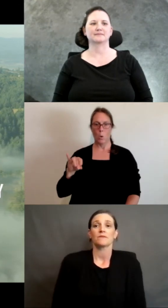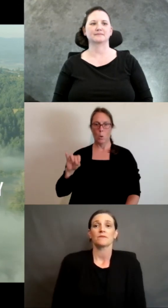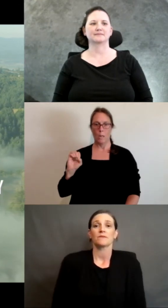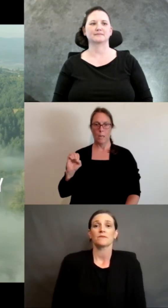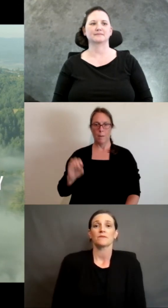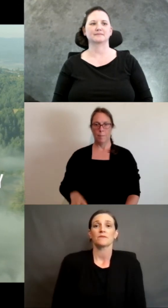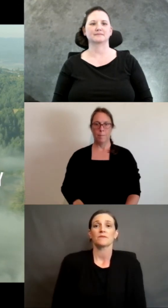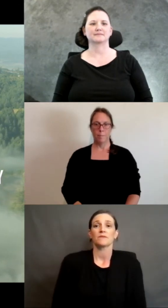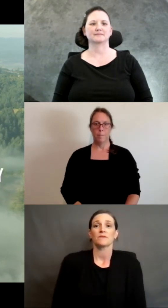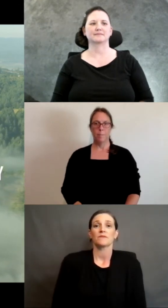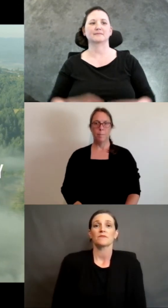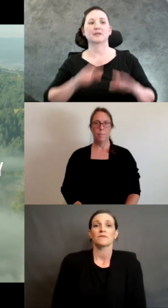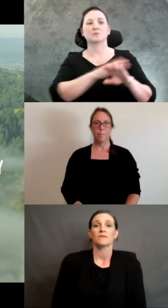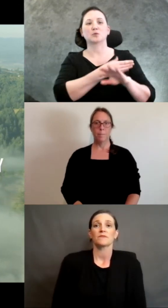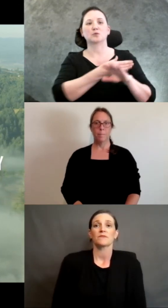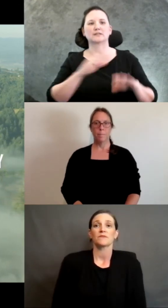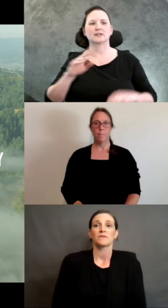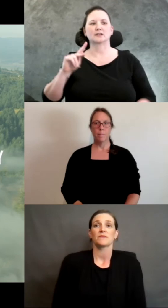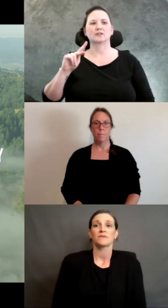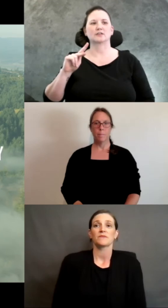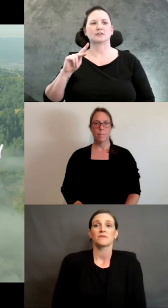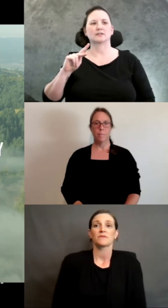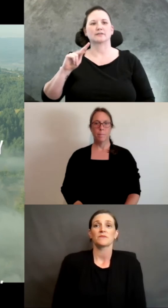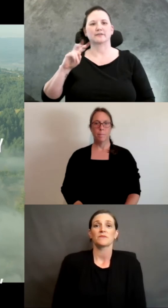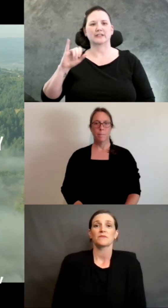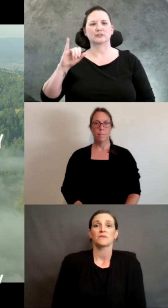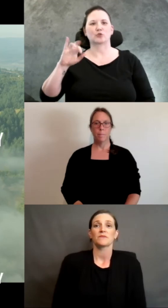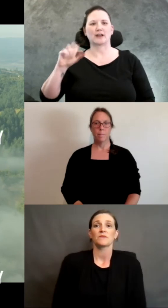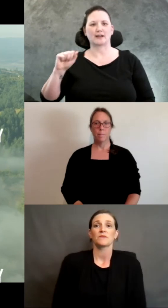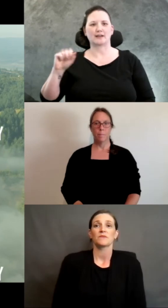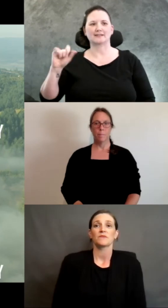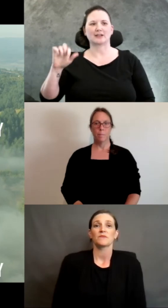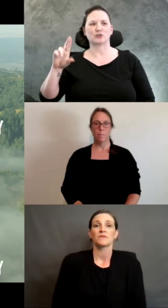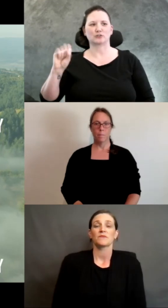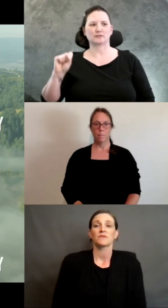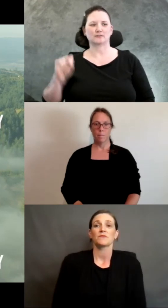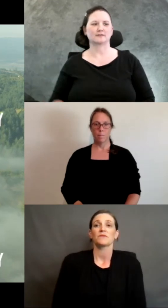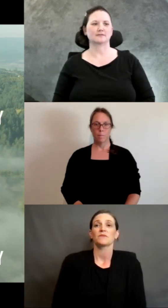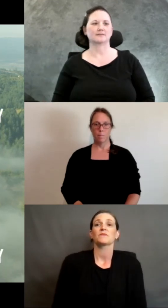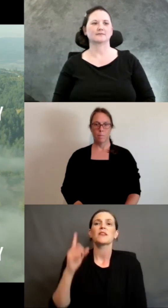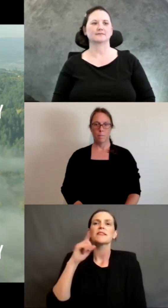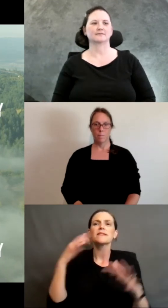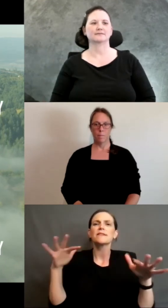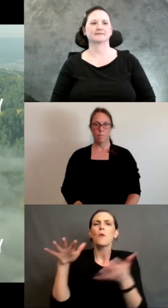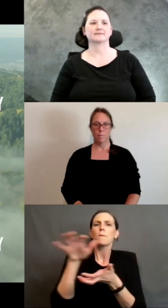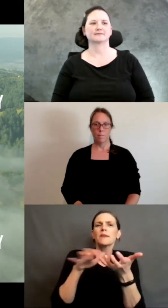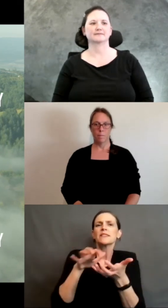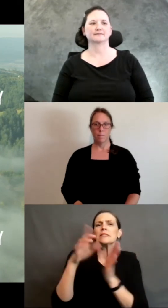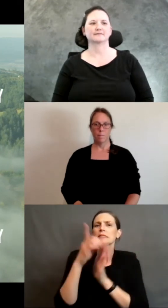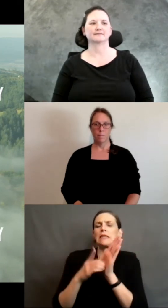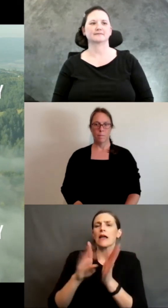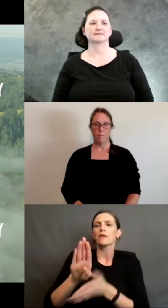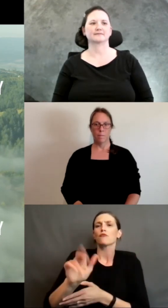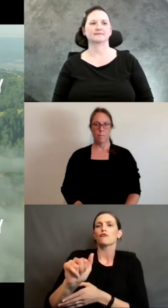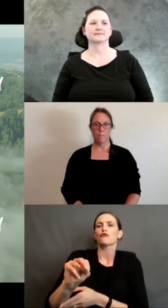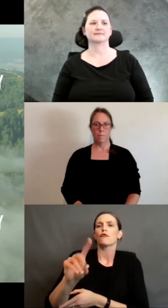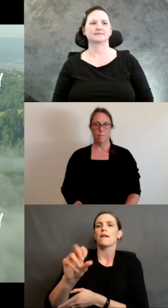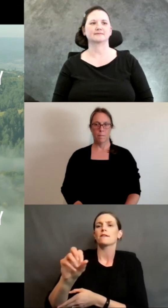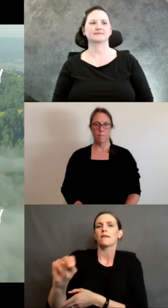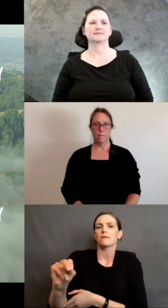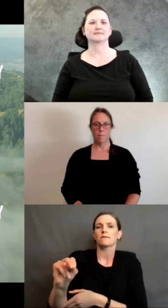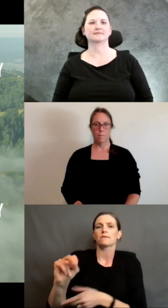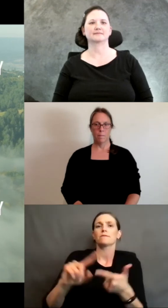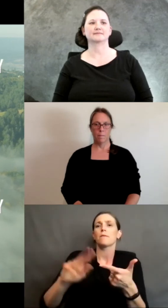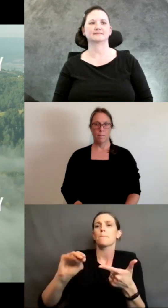by Victoria Sanders. Sound mixing and design, Brandon Alleman, Mike Folk,